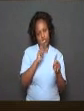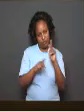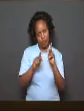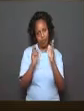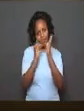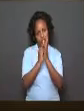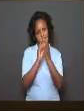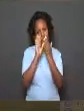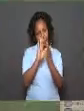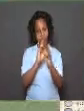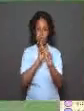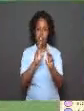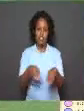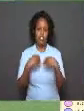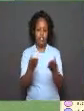law.